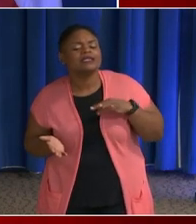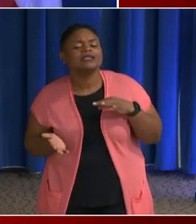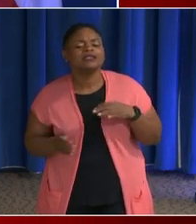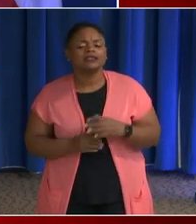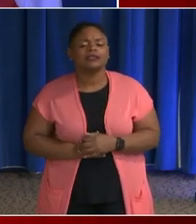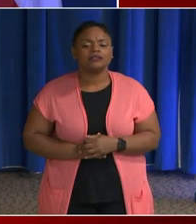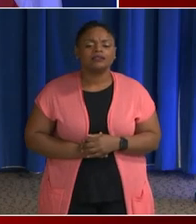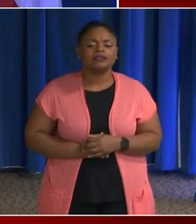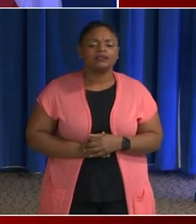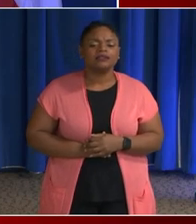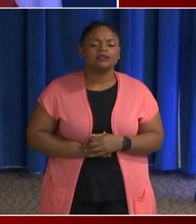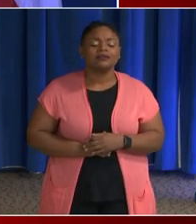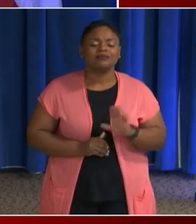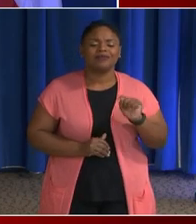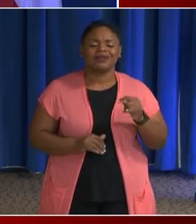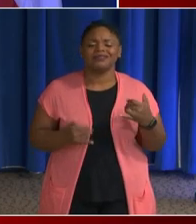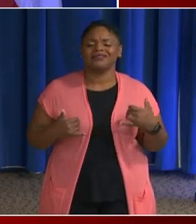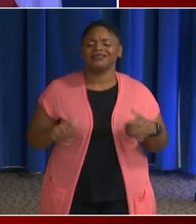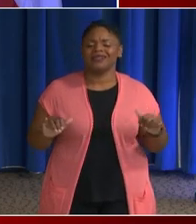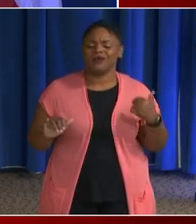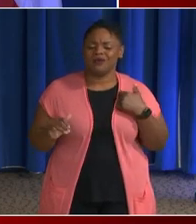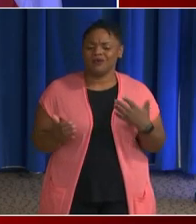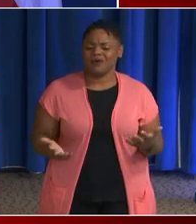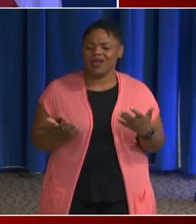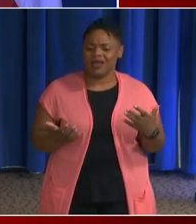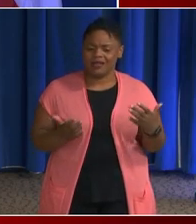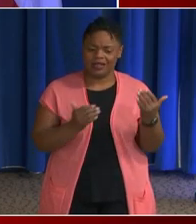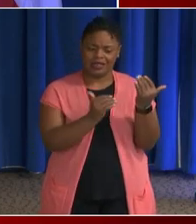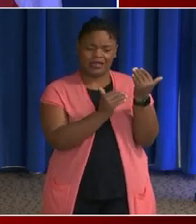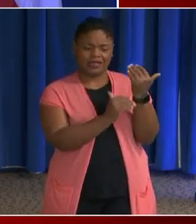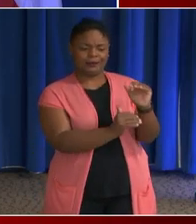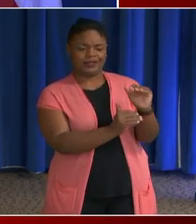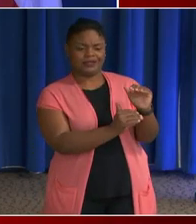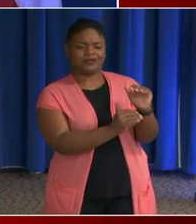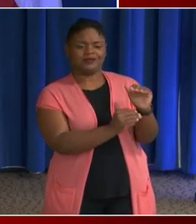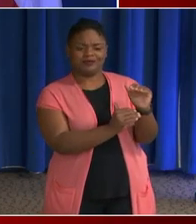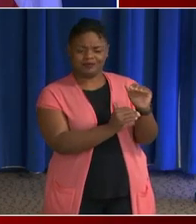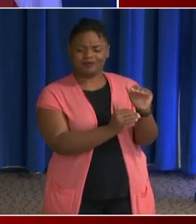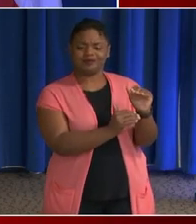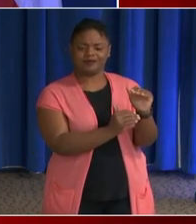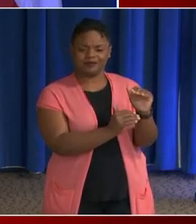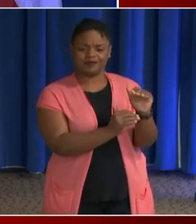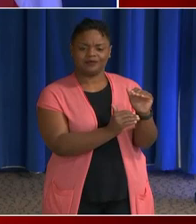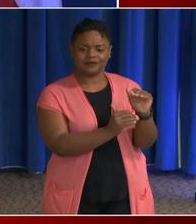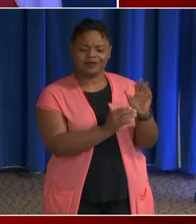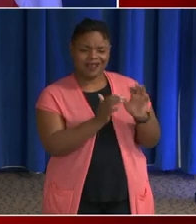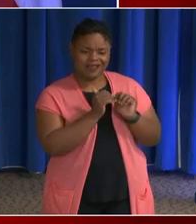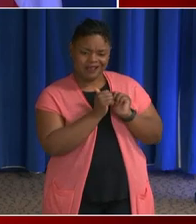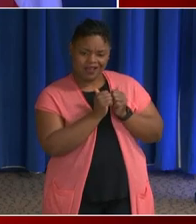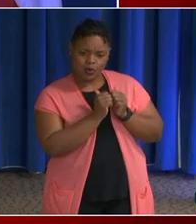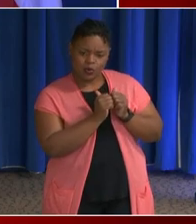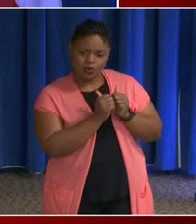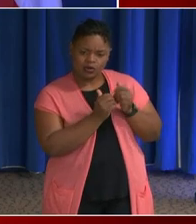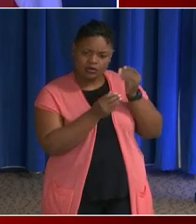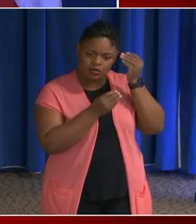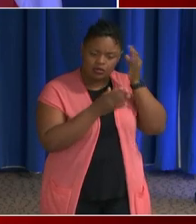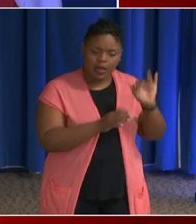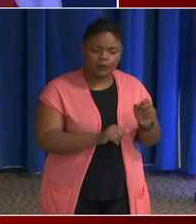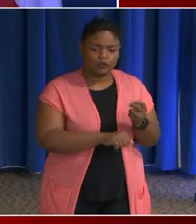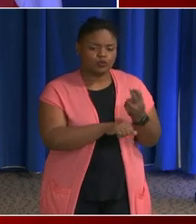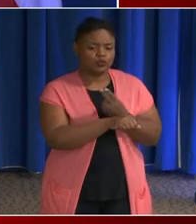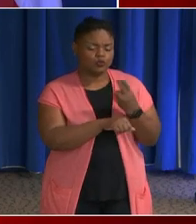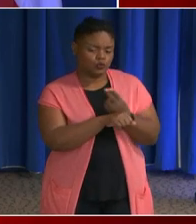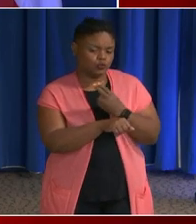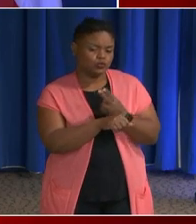report, but still we want to limit the how that information can be used. So that's